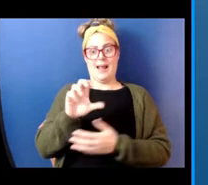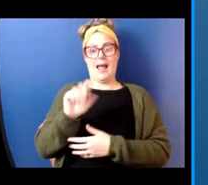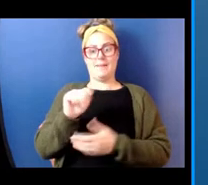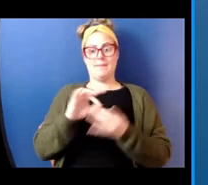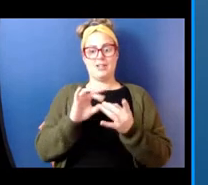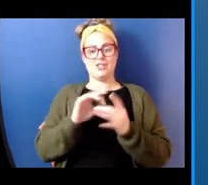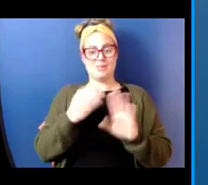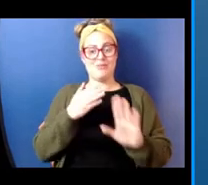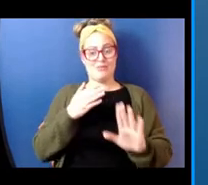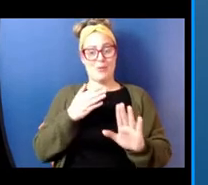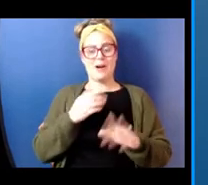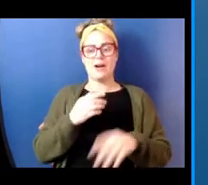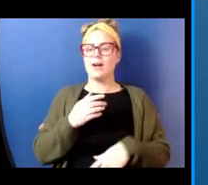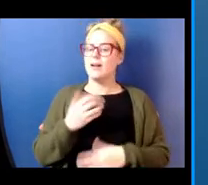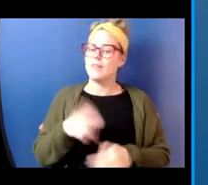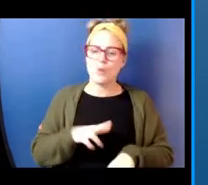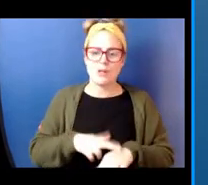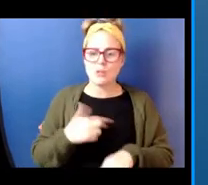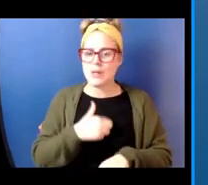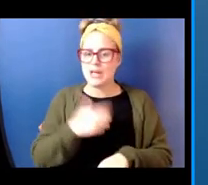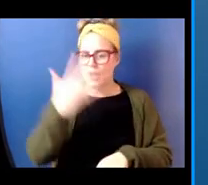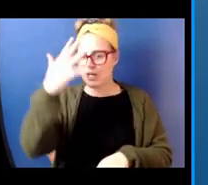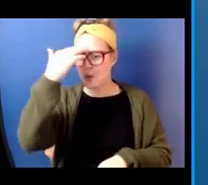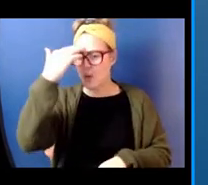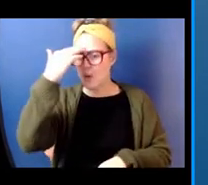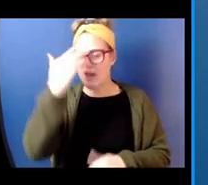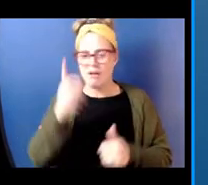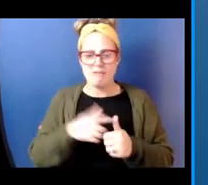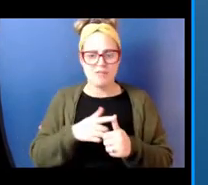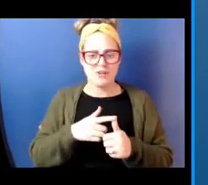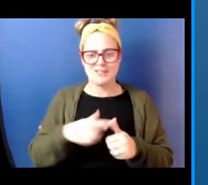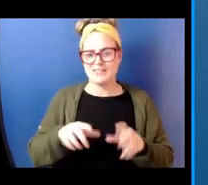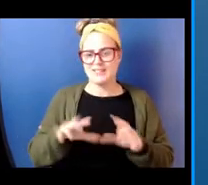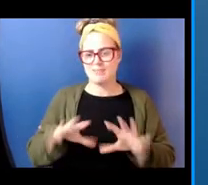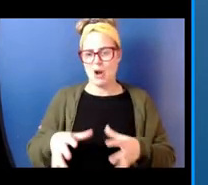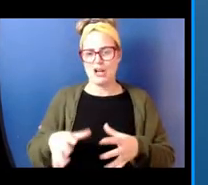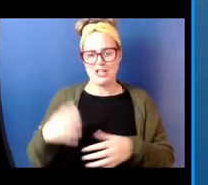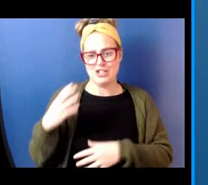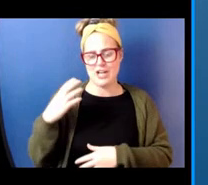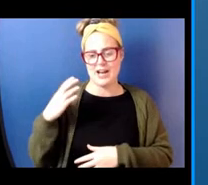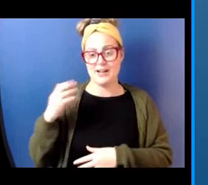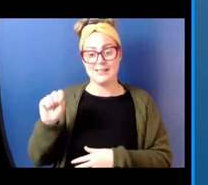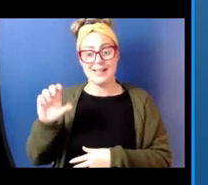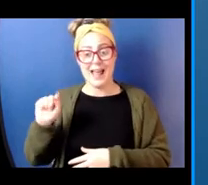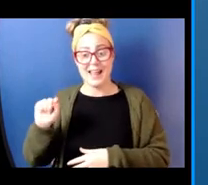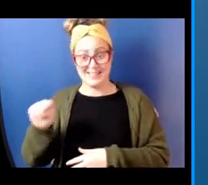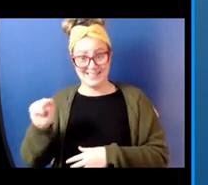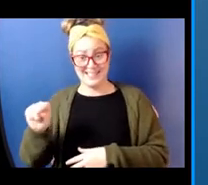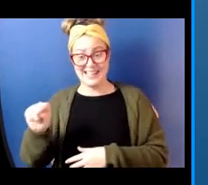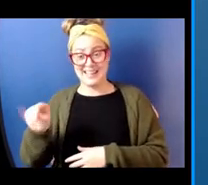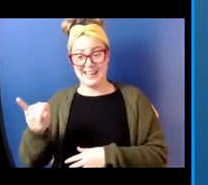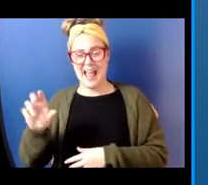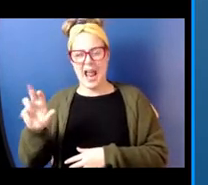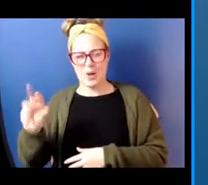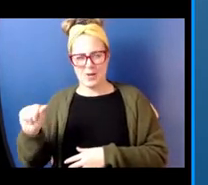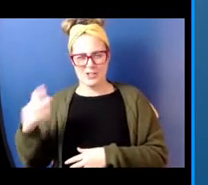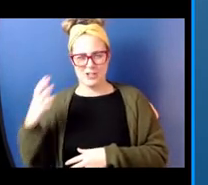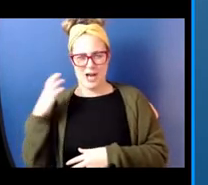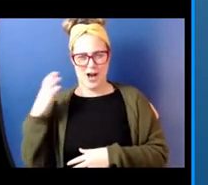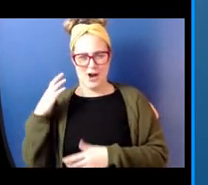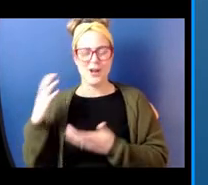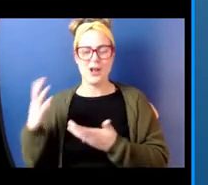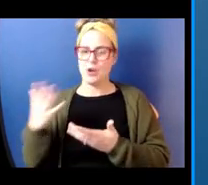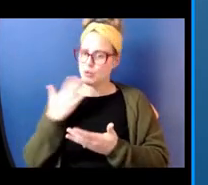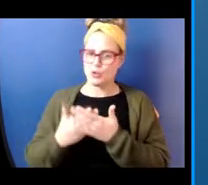know when I first became a state party chair uh Scott Brennan was also the state party chair in Iowa and we became good friends and I know